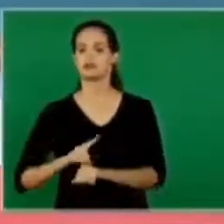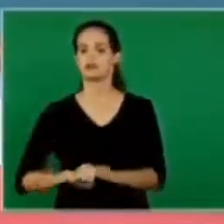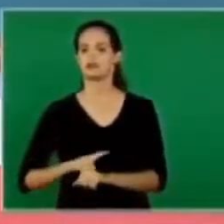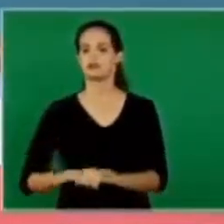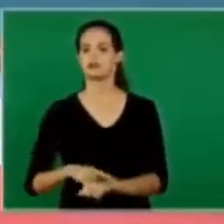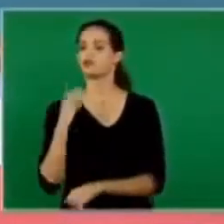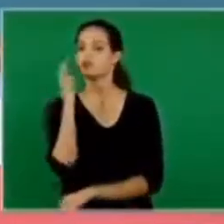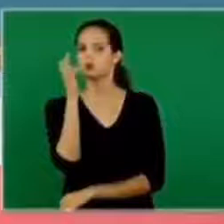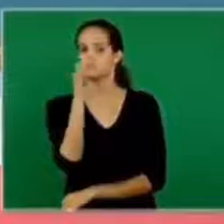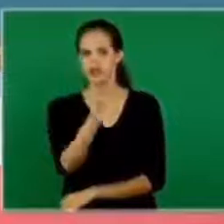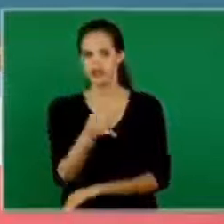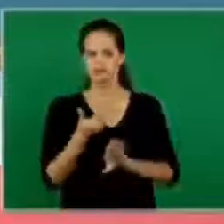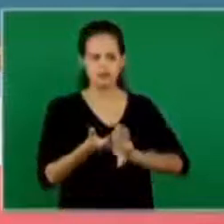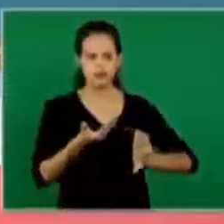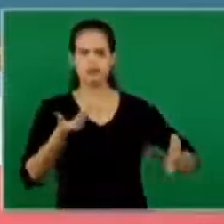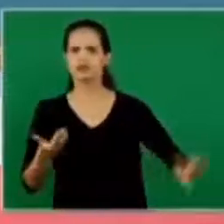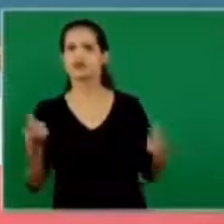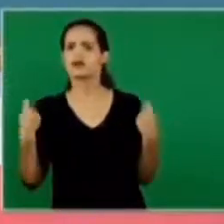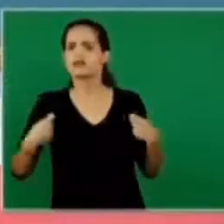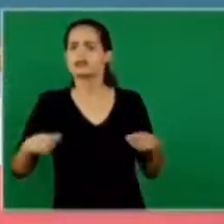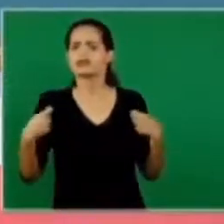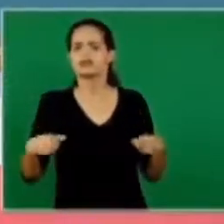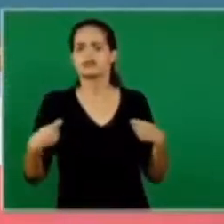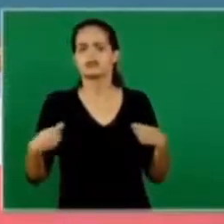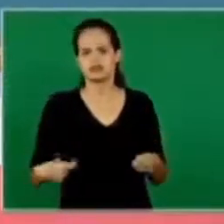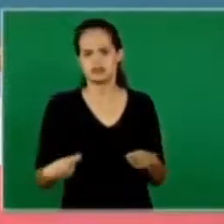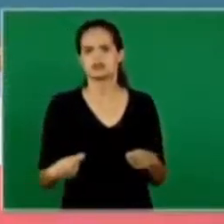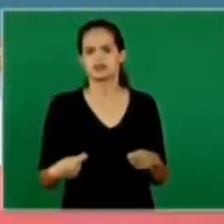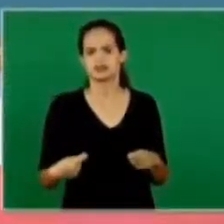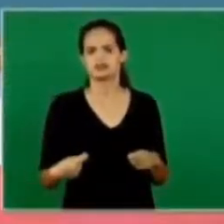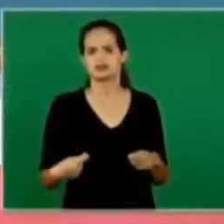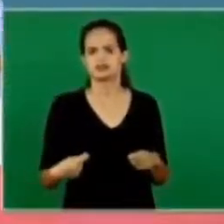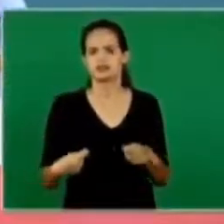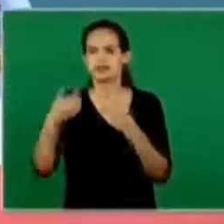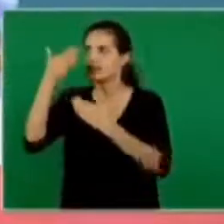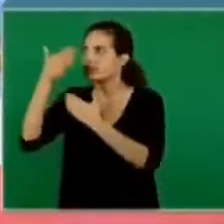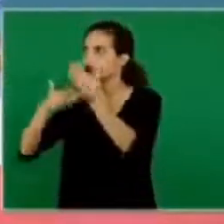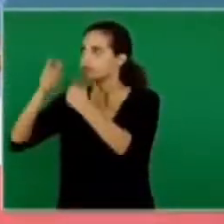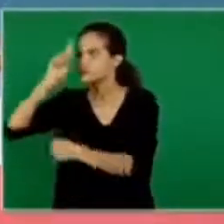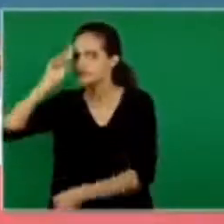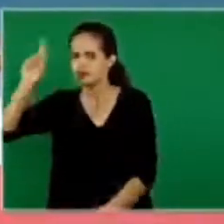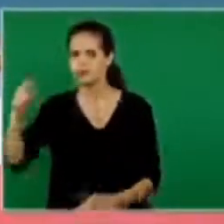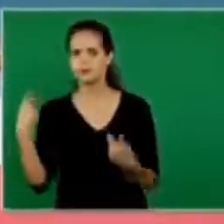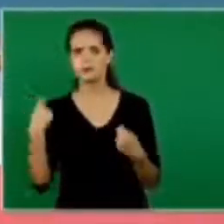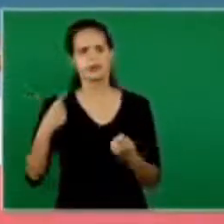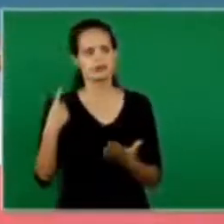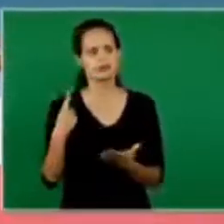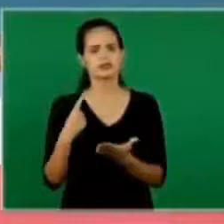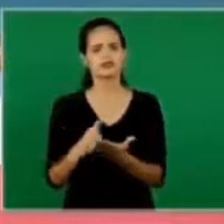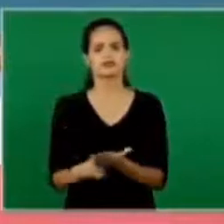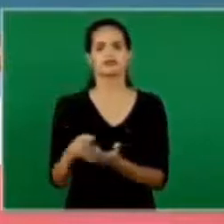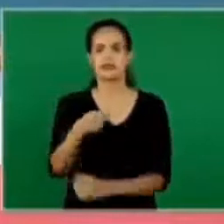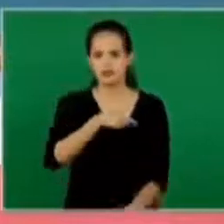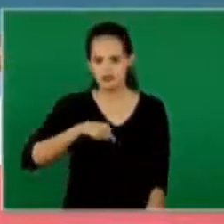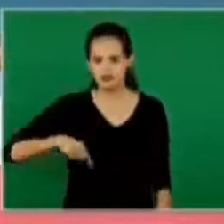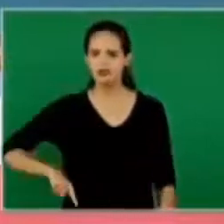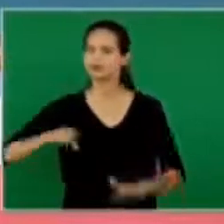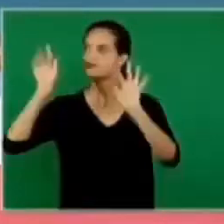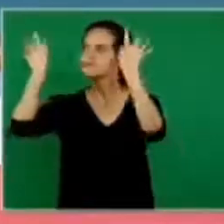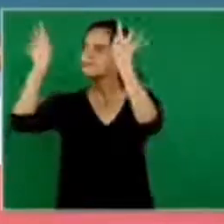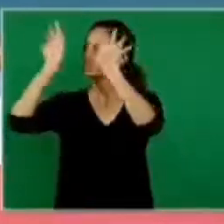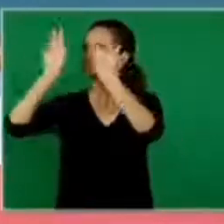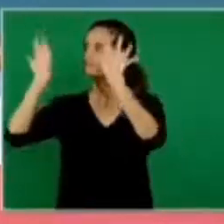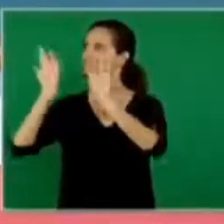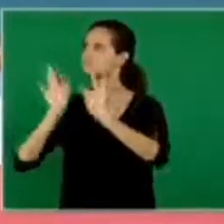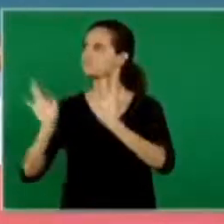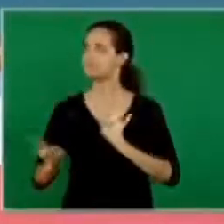of called soon, aware that the sanctification is necessary, that pains of Christ, the cross are necessary,